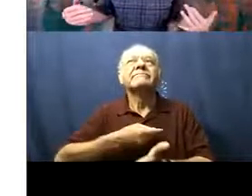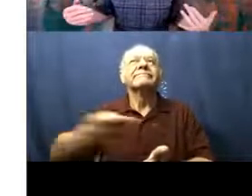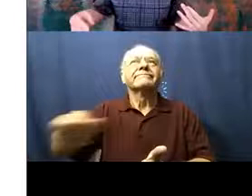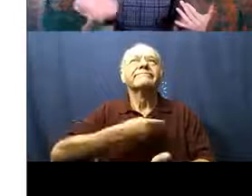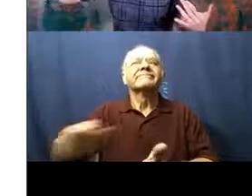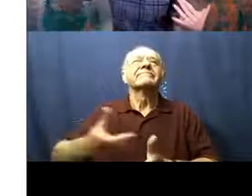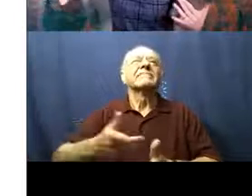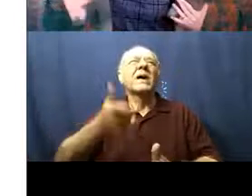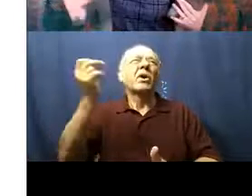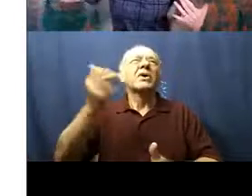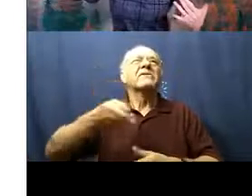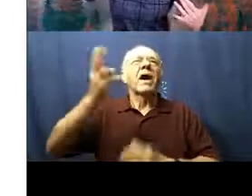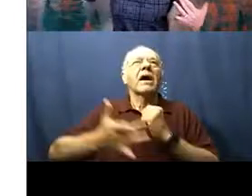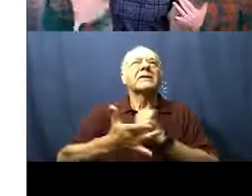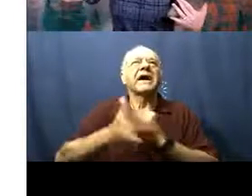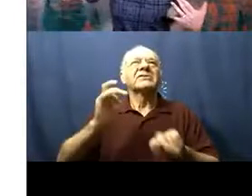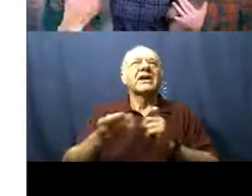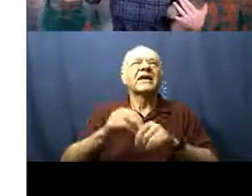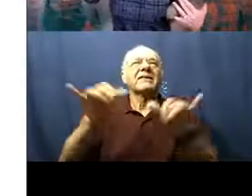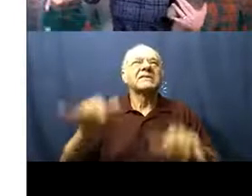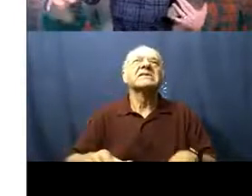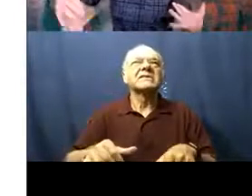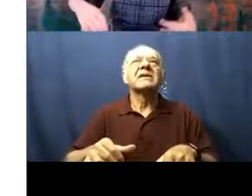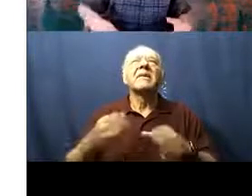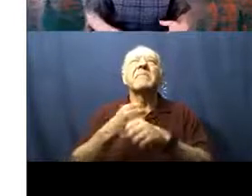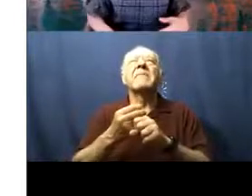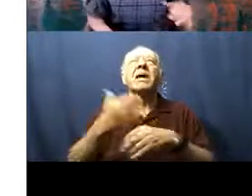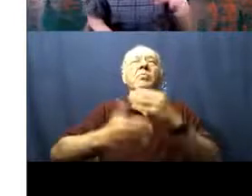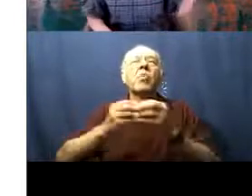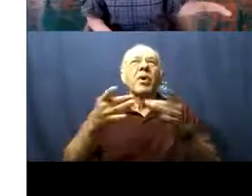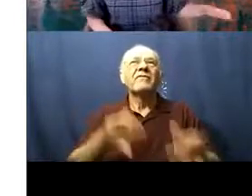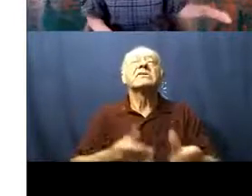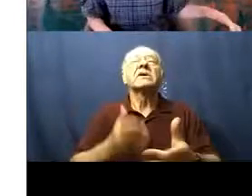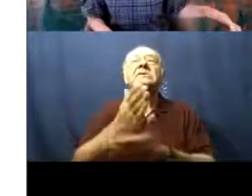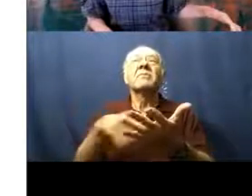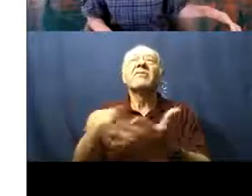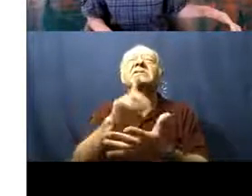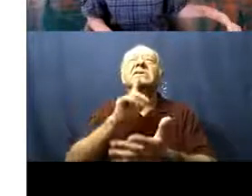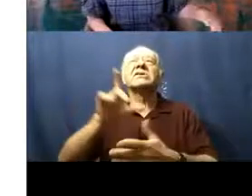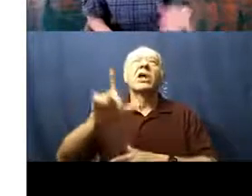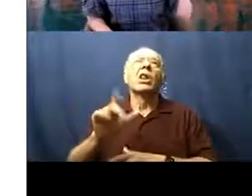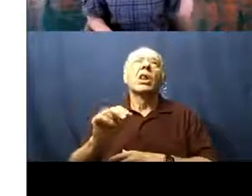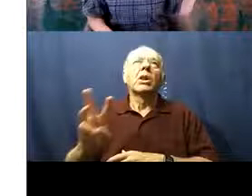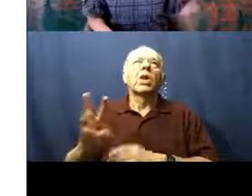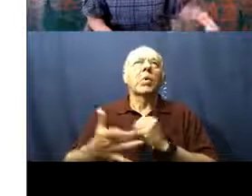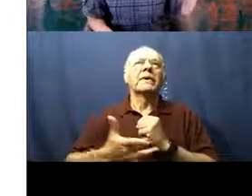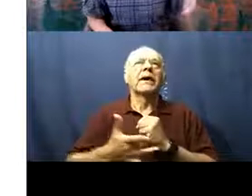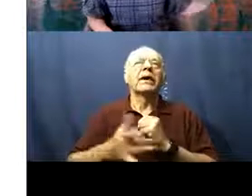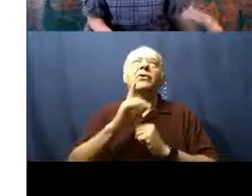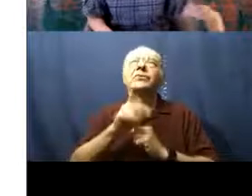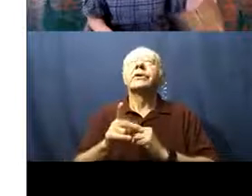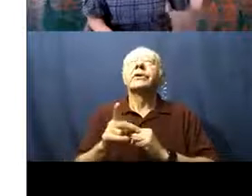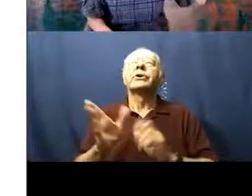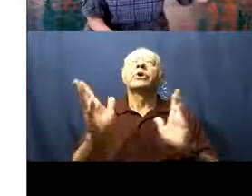our systems that are streamlining, making processes more efficient. Some of that is low-tech stuff, just really